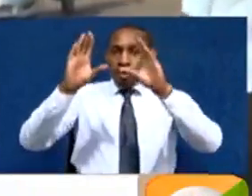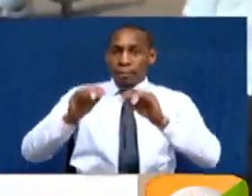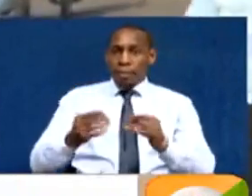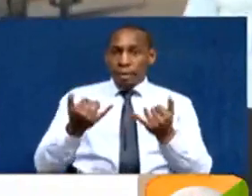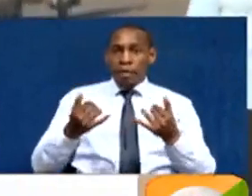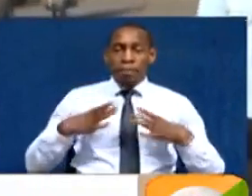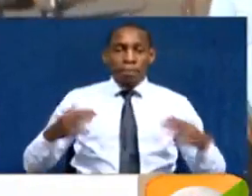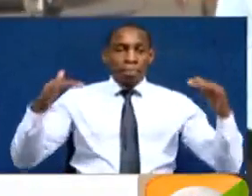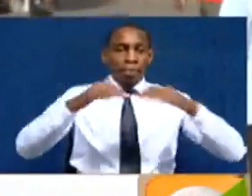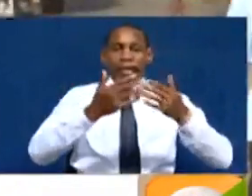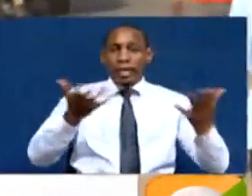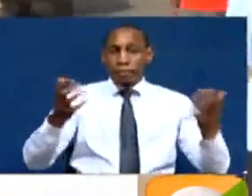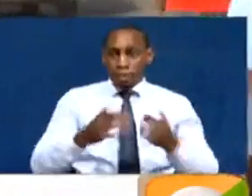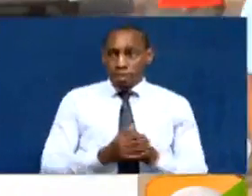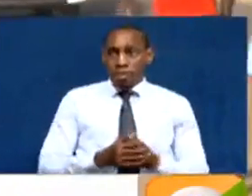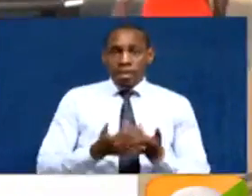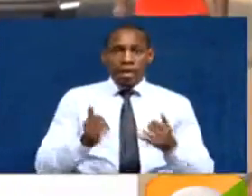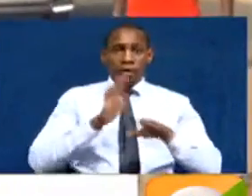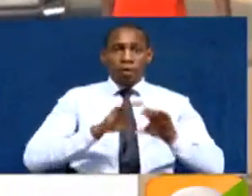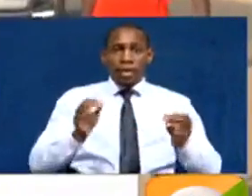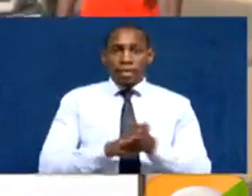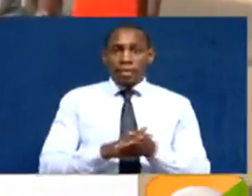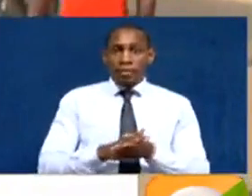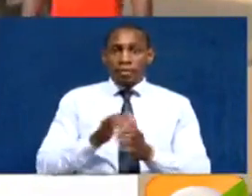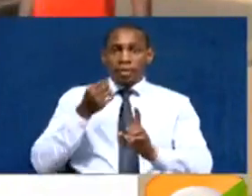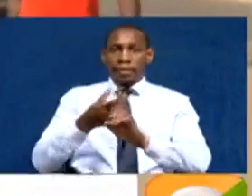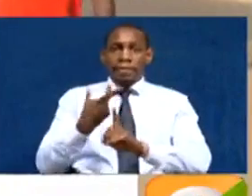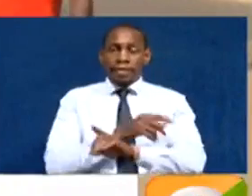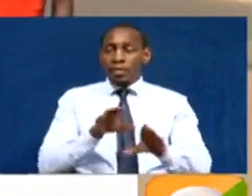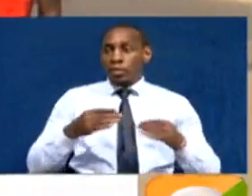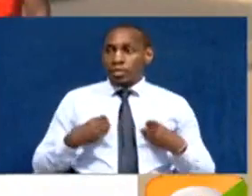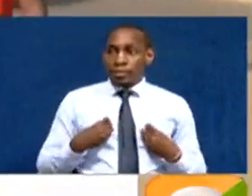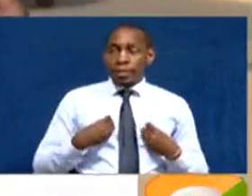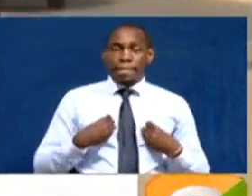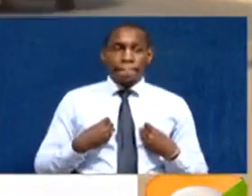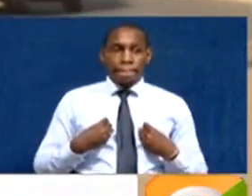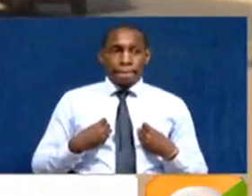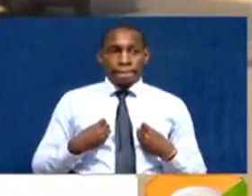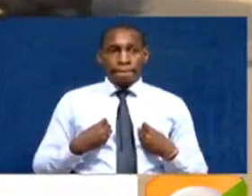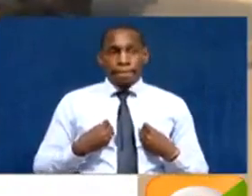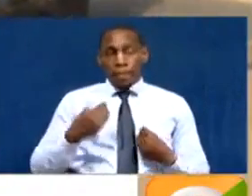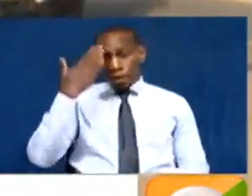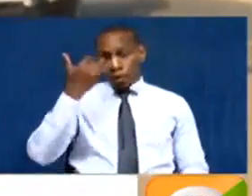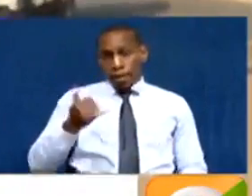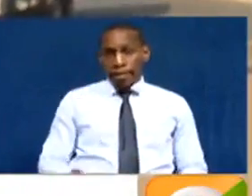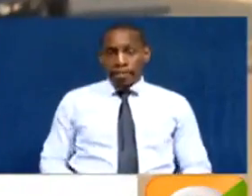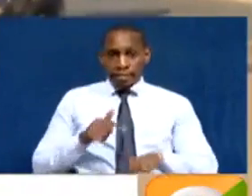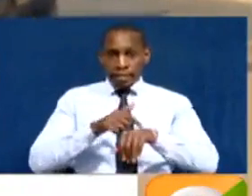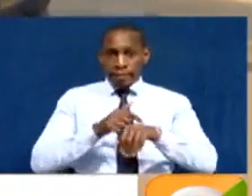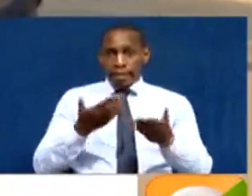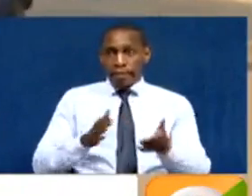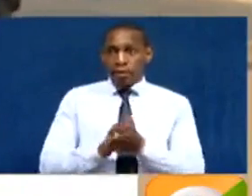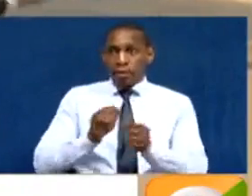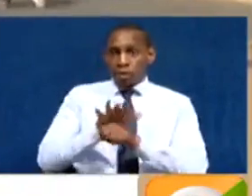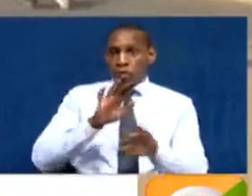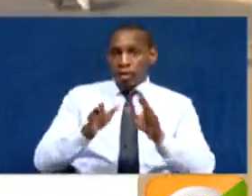siku hizi crowd ni kila mahali. Sasa hakuna haja mtu aenda chukue nini hiyo vaccine juu saa hii